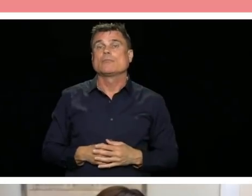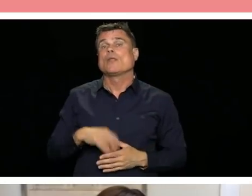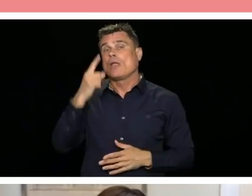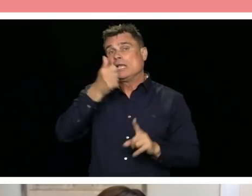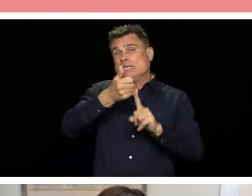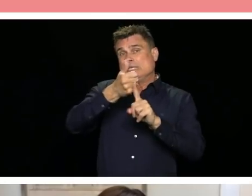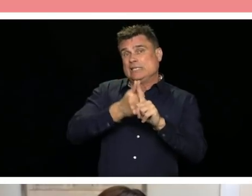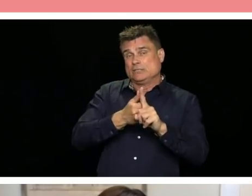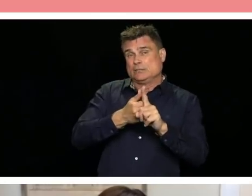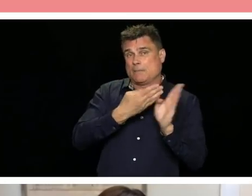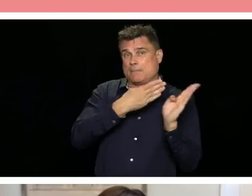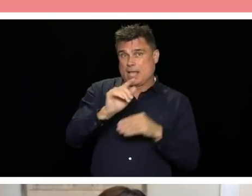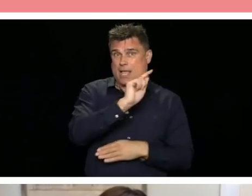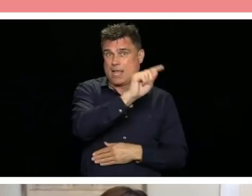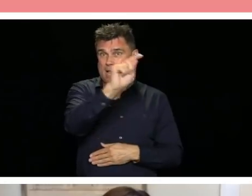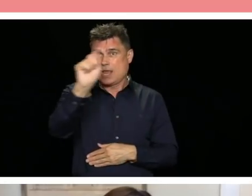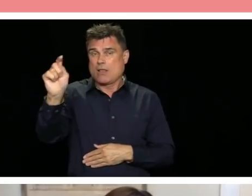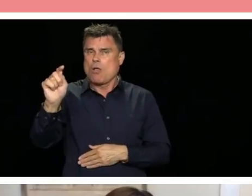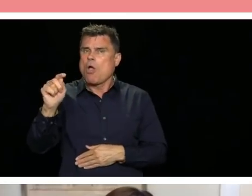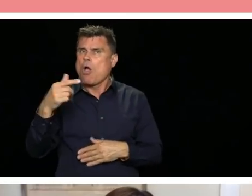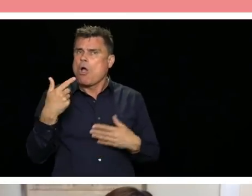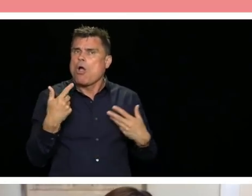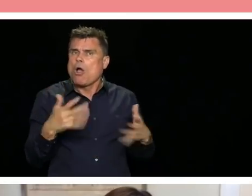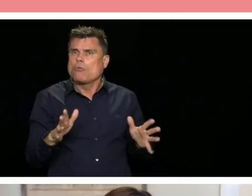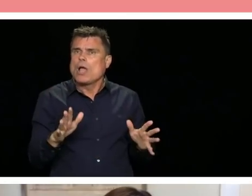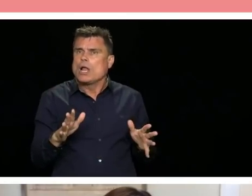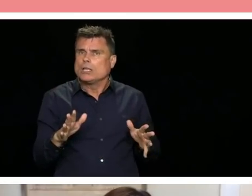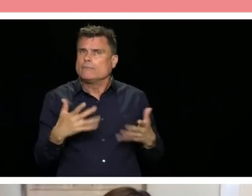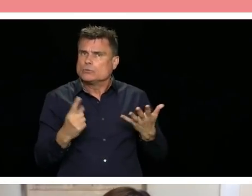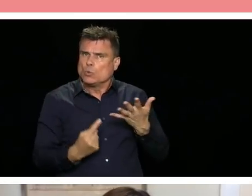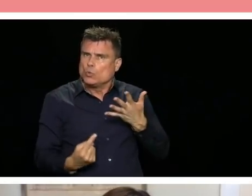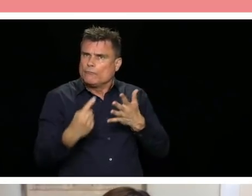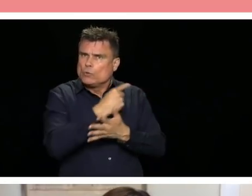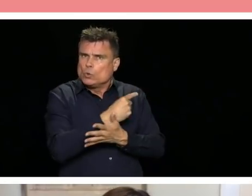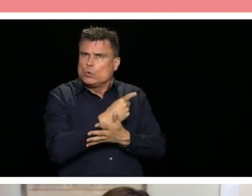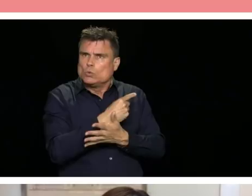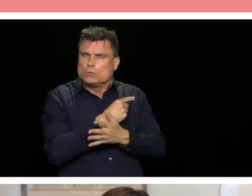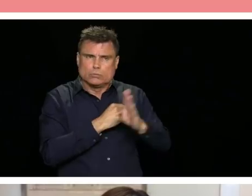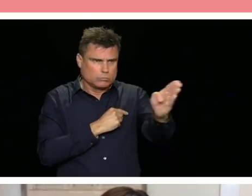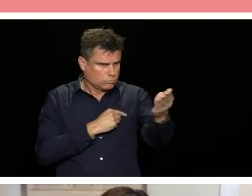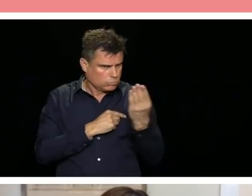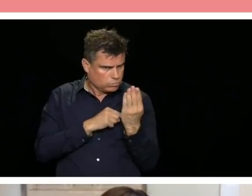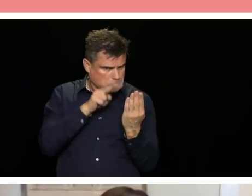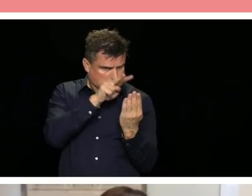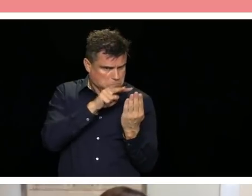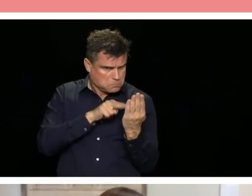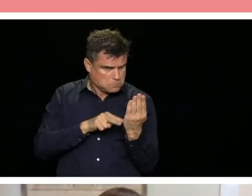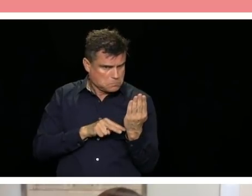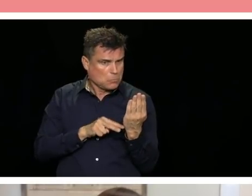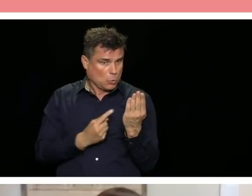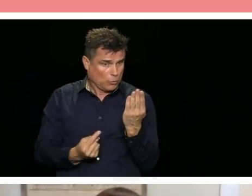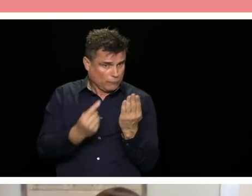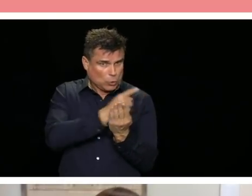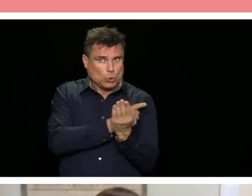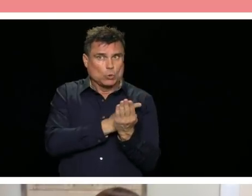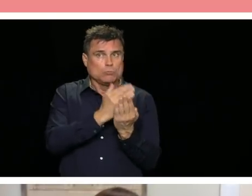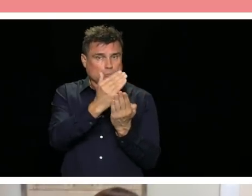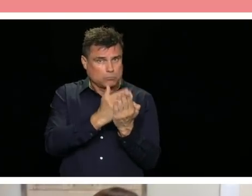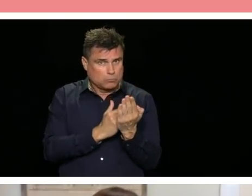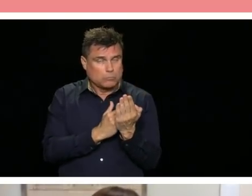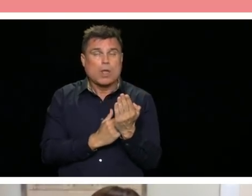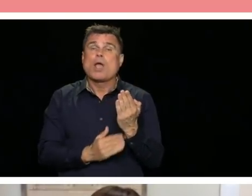We have asked all operators of a business, which includes daycares, to actually